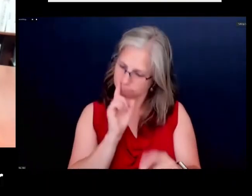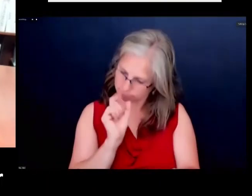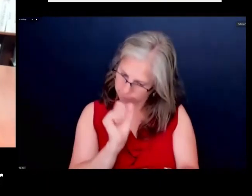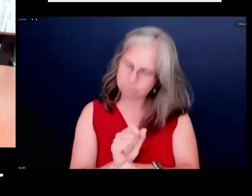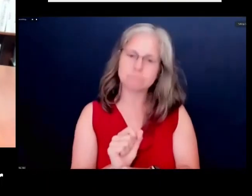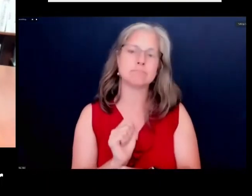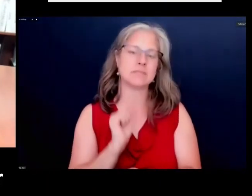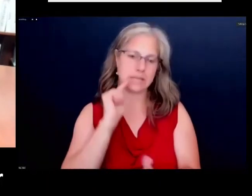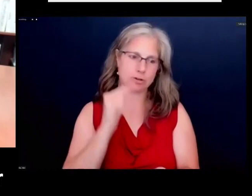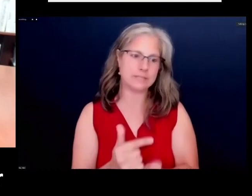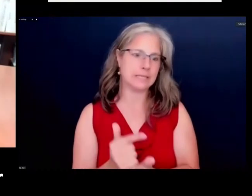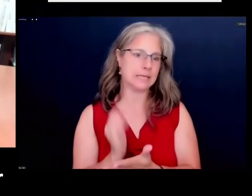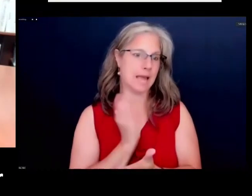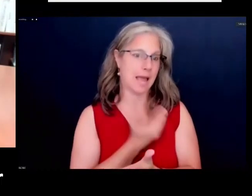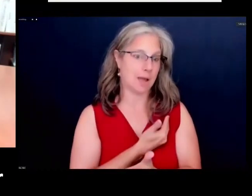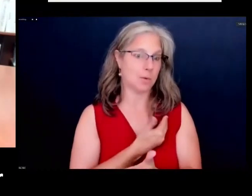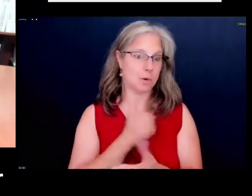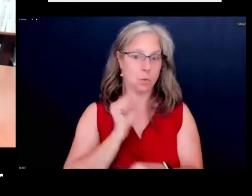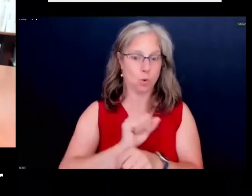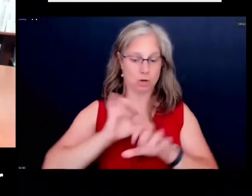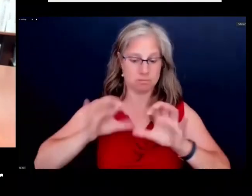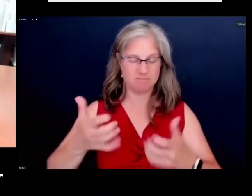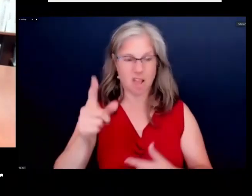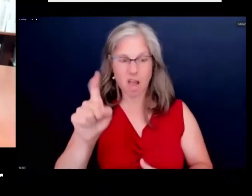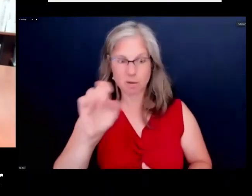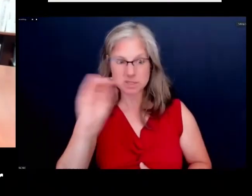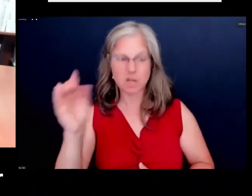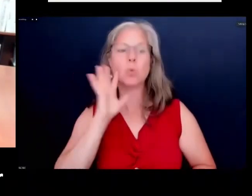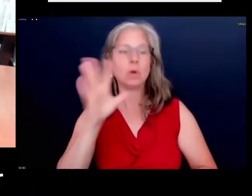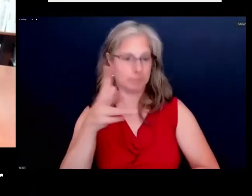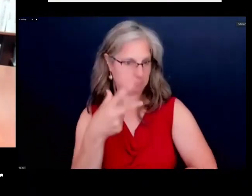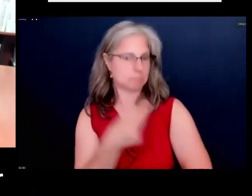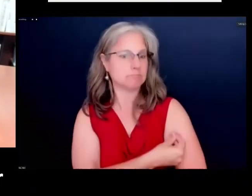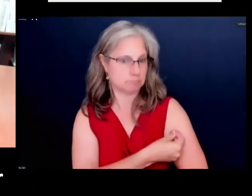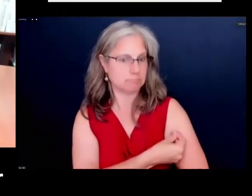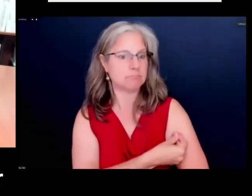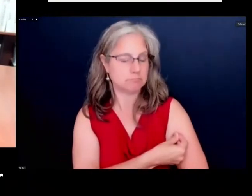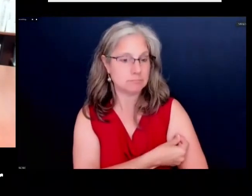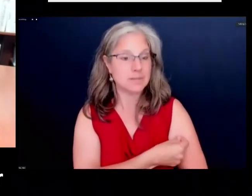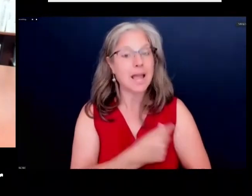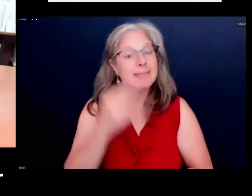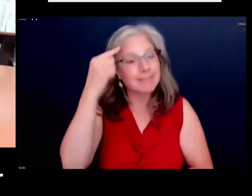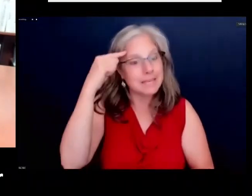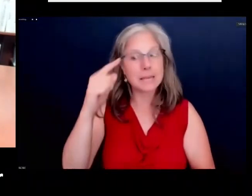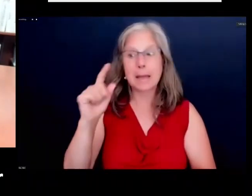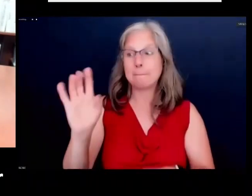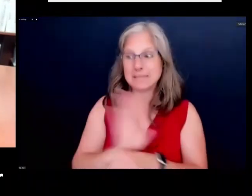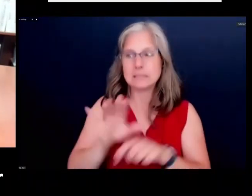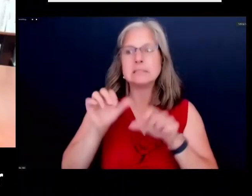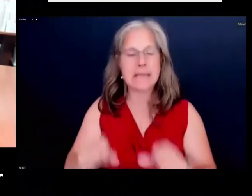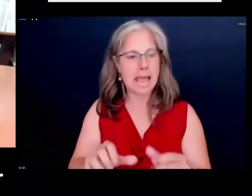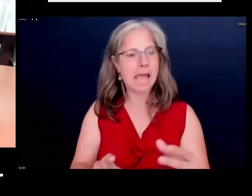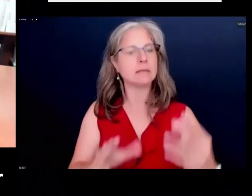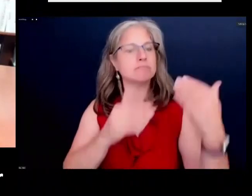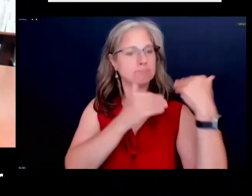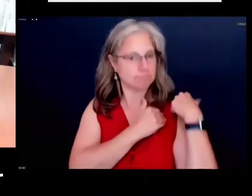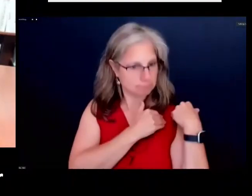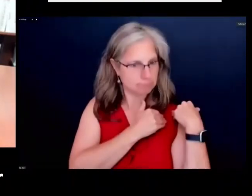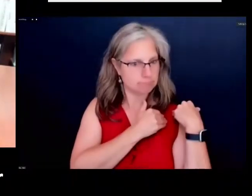our workforce will be vaccinated. And so I think that those efforts by businesses